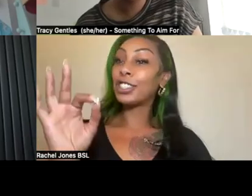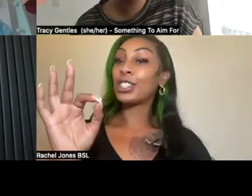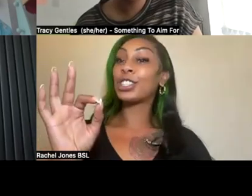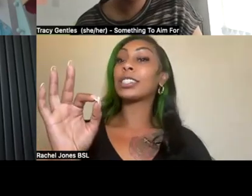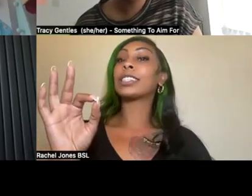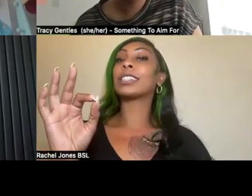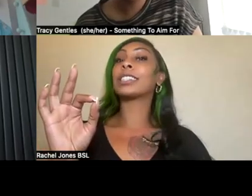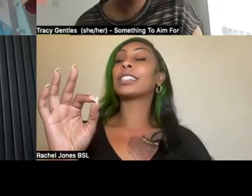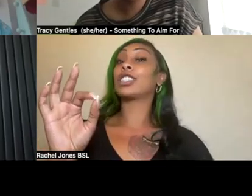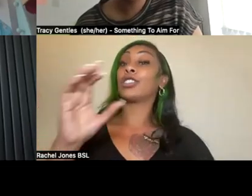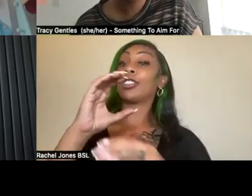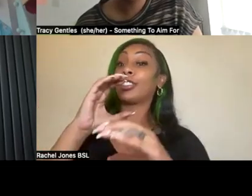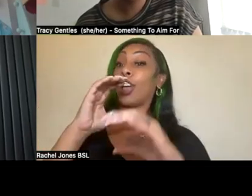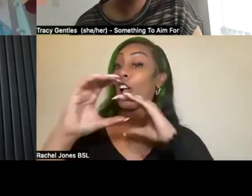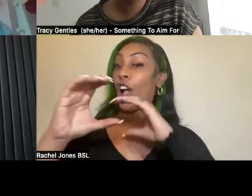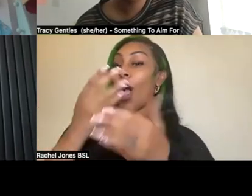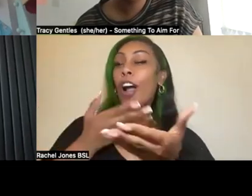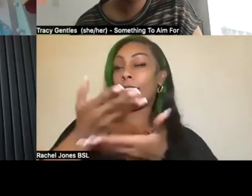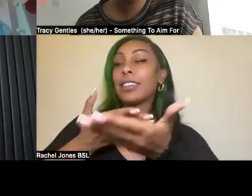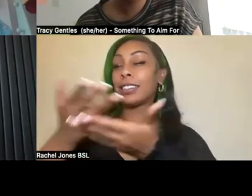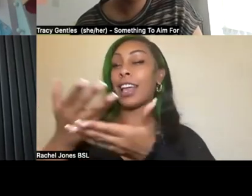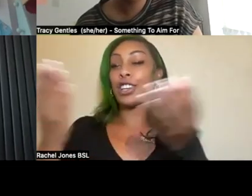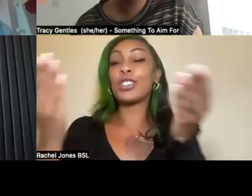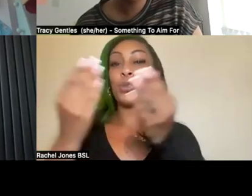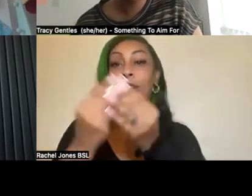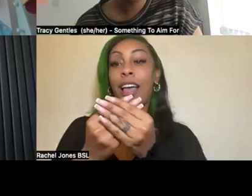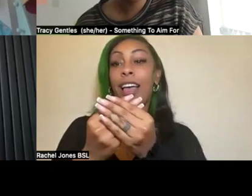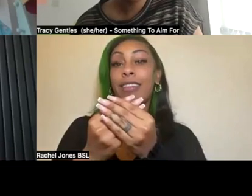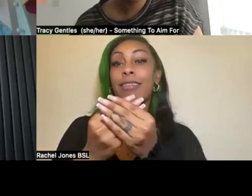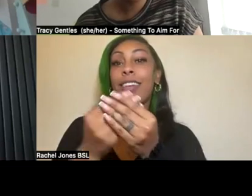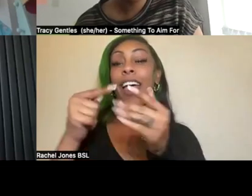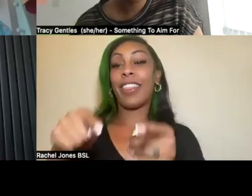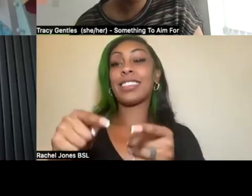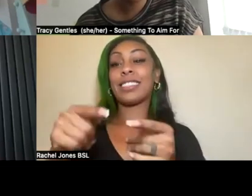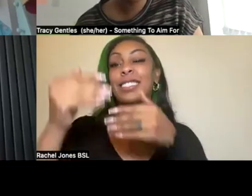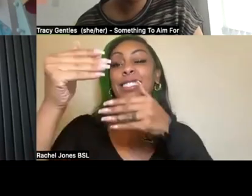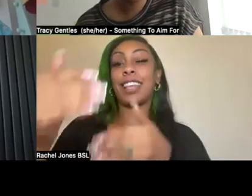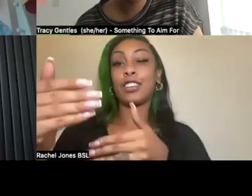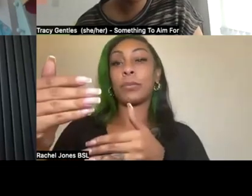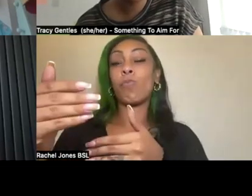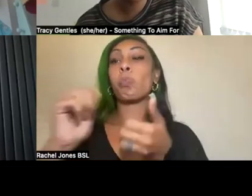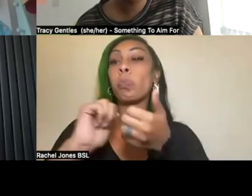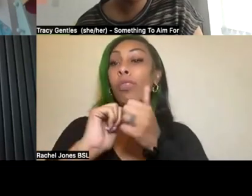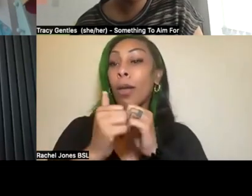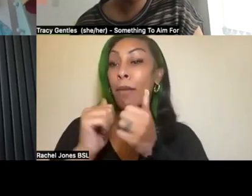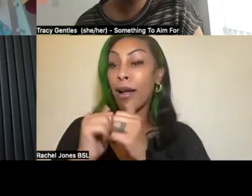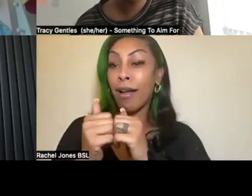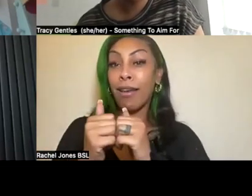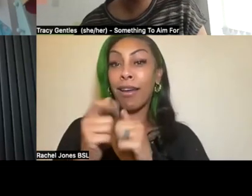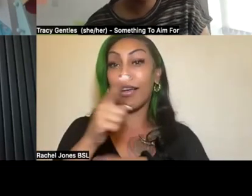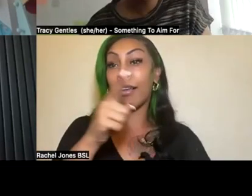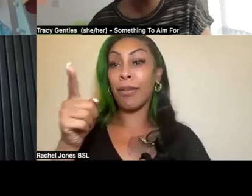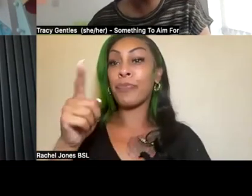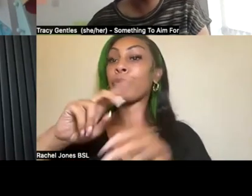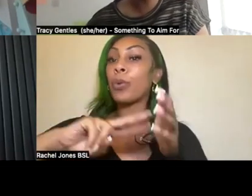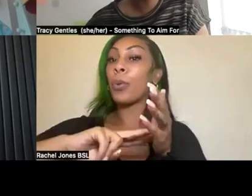we will be having a conversation together in this hour session, starting with the partners who've helped organise the